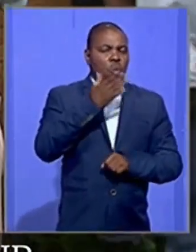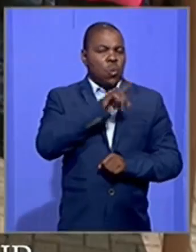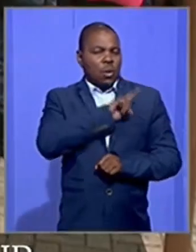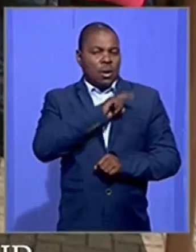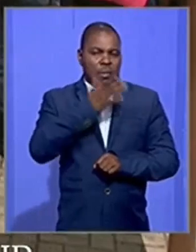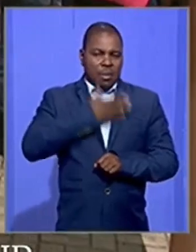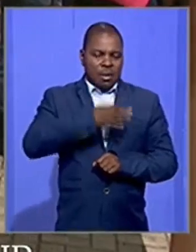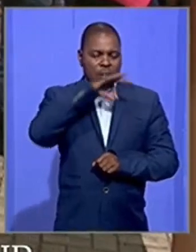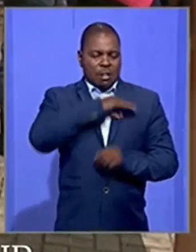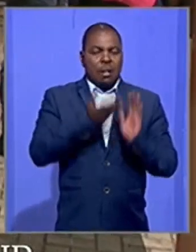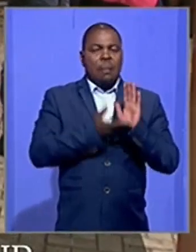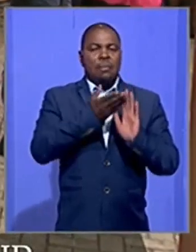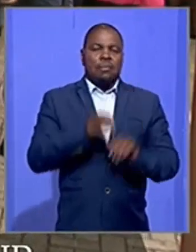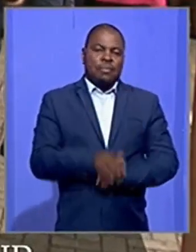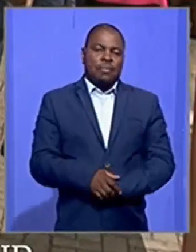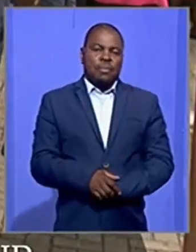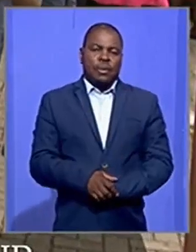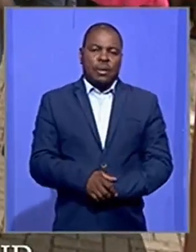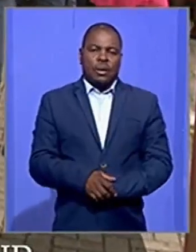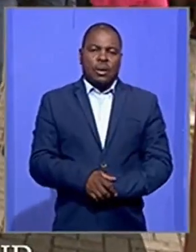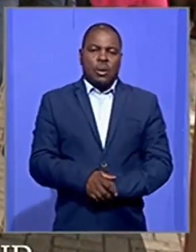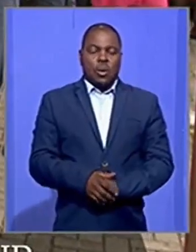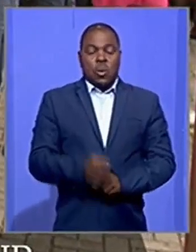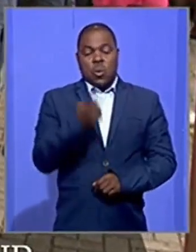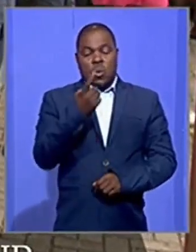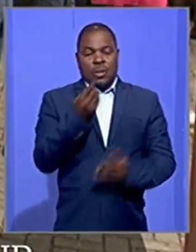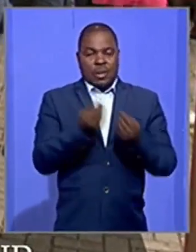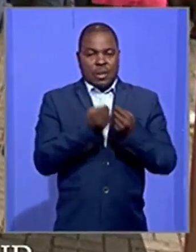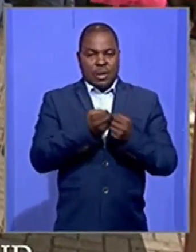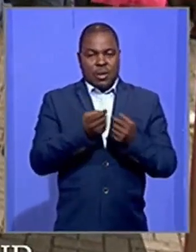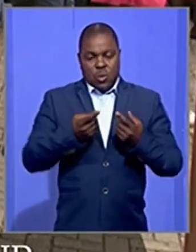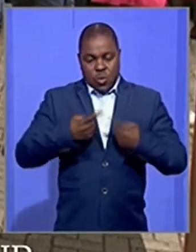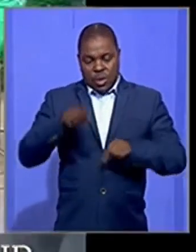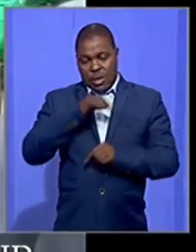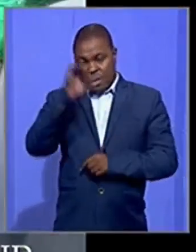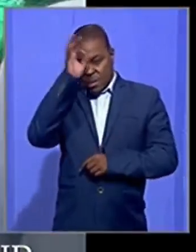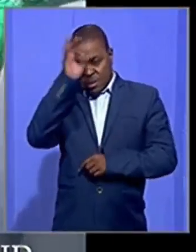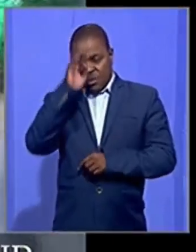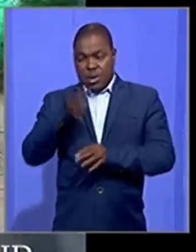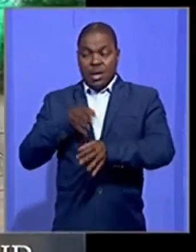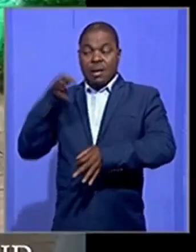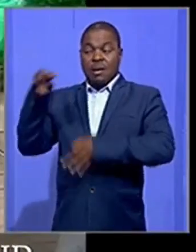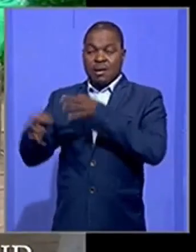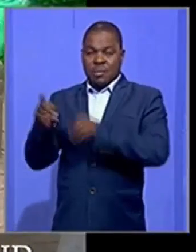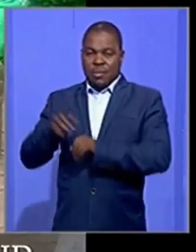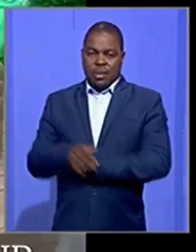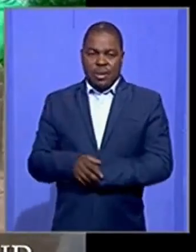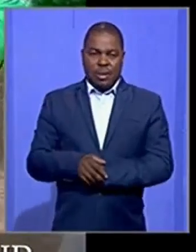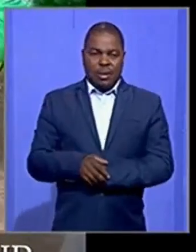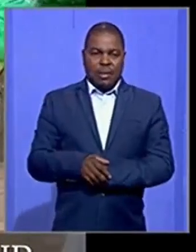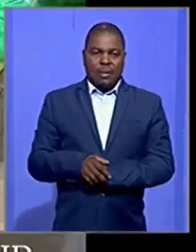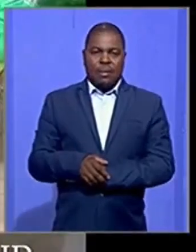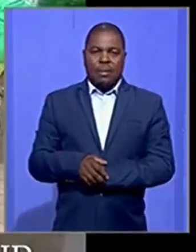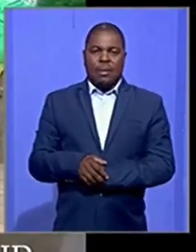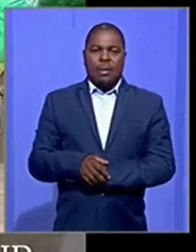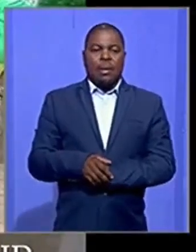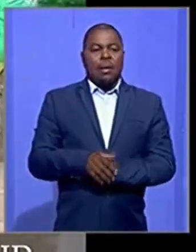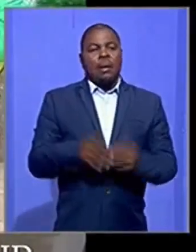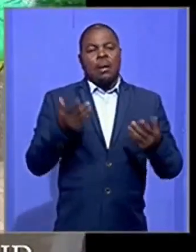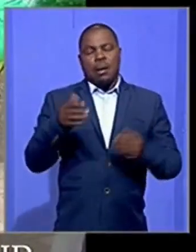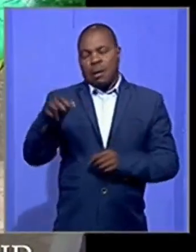dituelo. One of the things that we had to explain even to the SAPS was that the members of the public